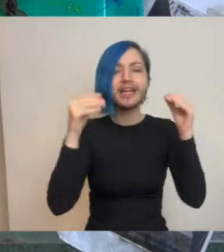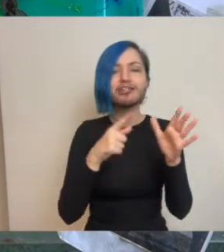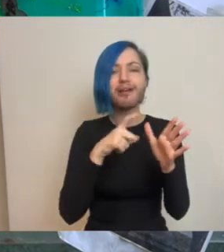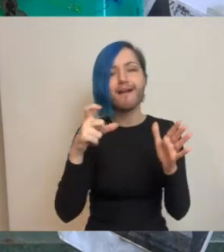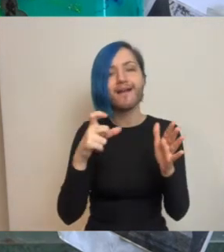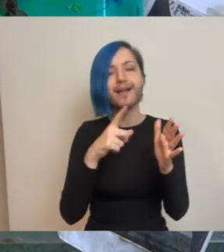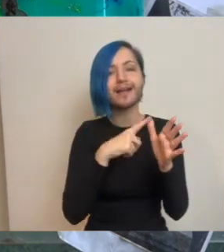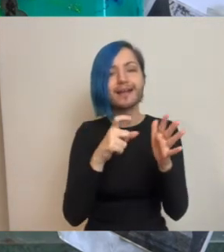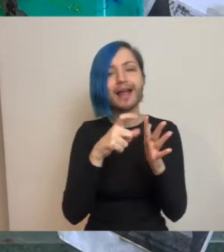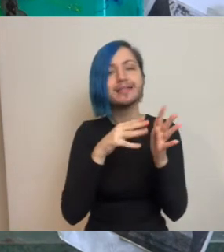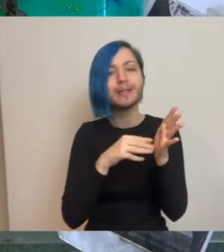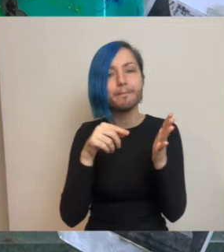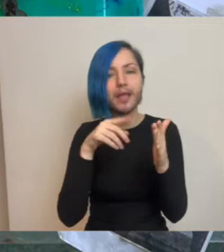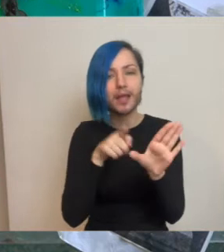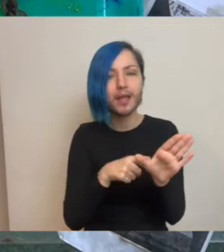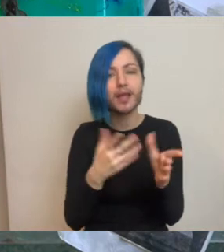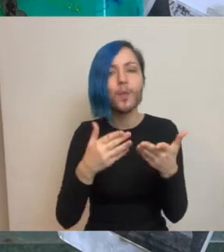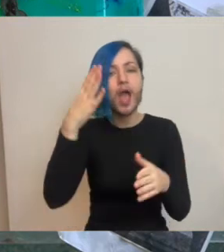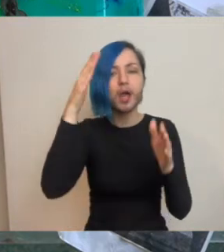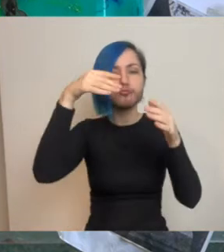Rome, and it was really beautiful.